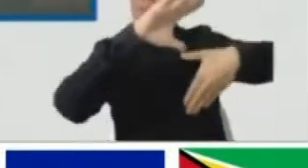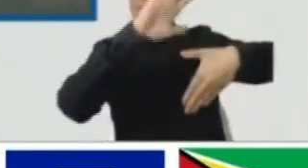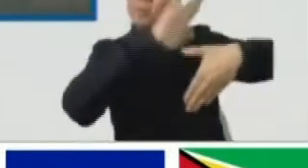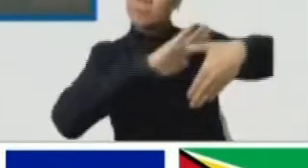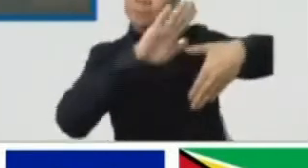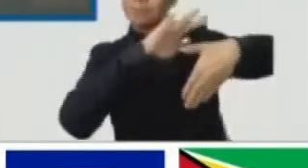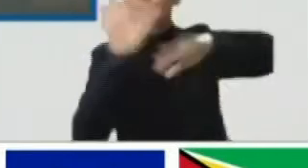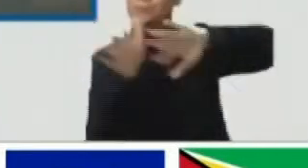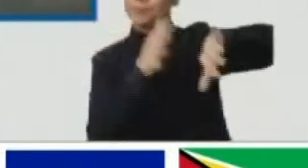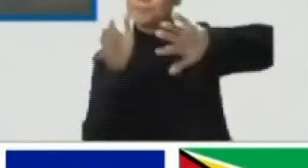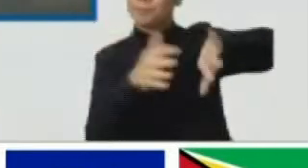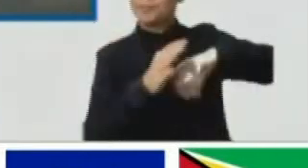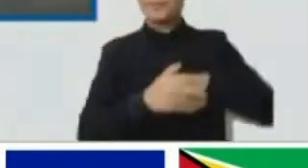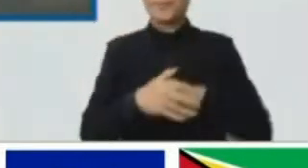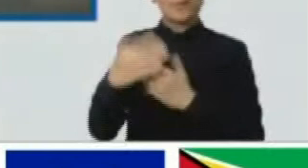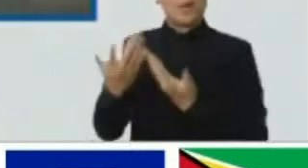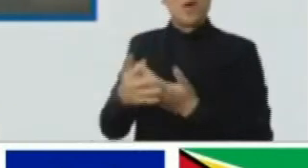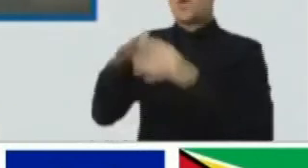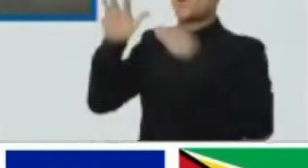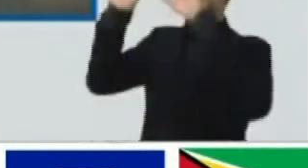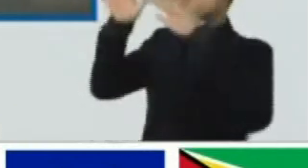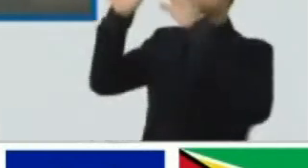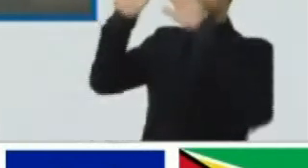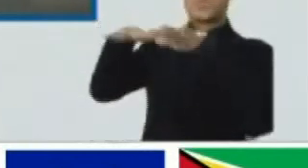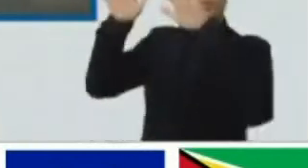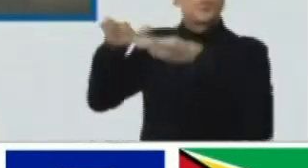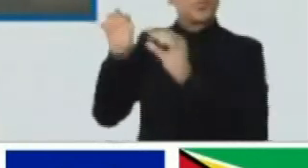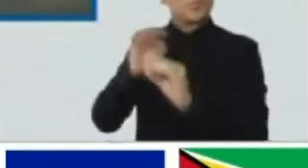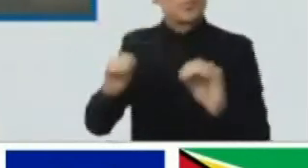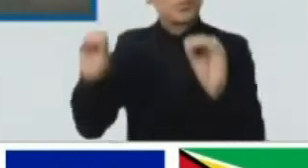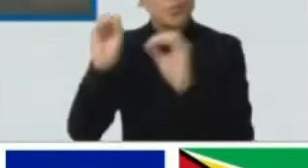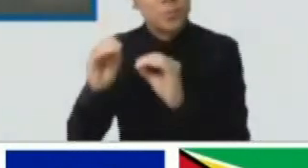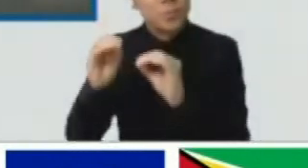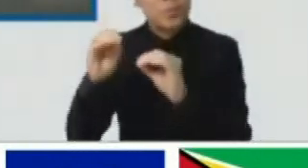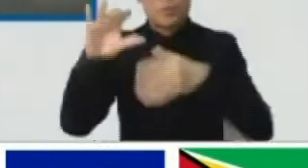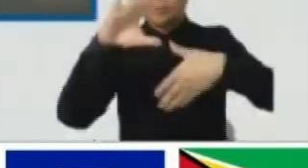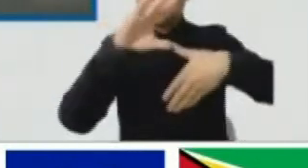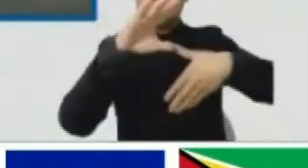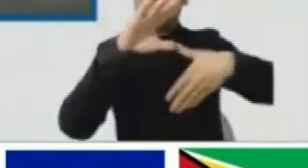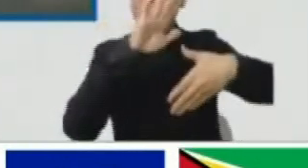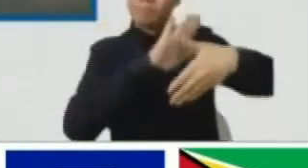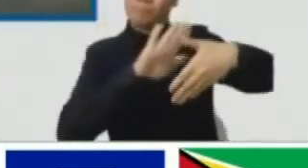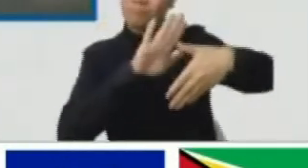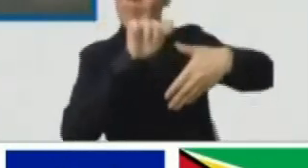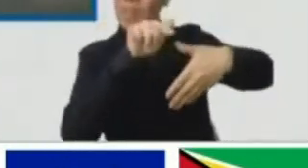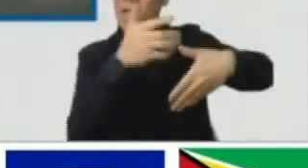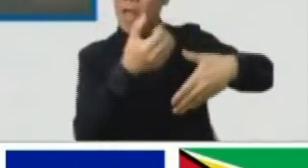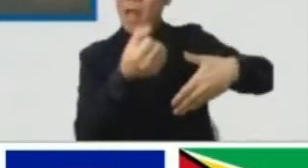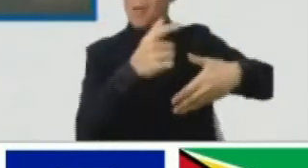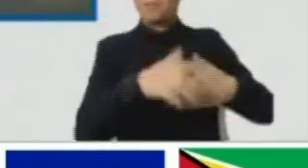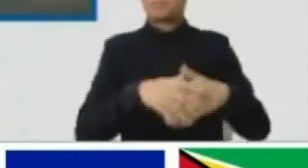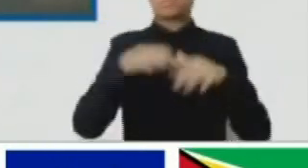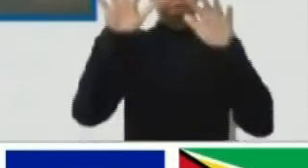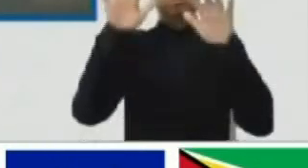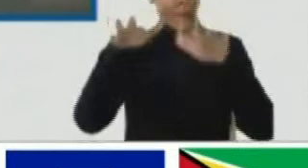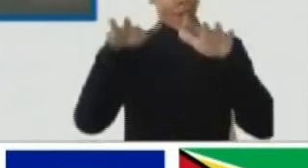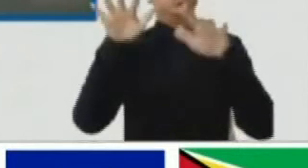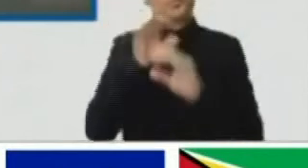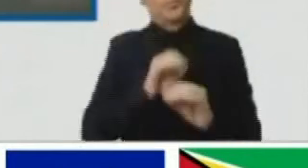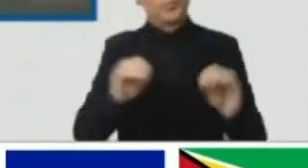droughts affect vast geographic areas of Central America, for example, the dry corridor and the southern